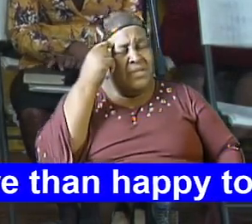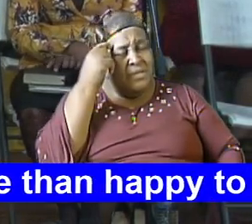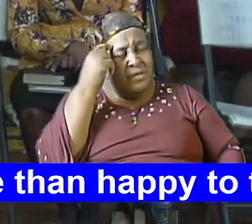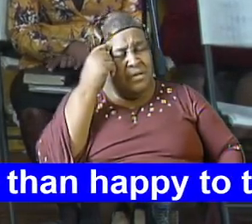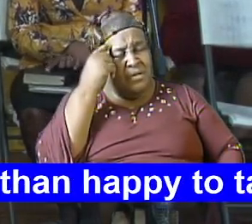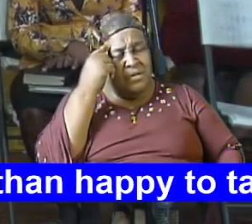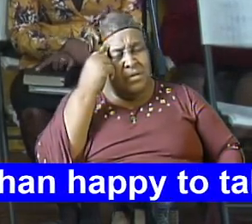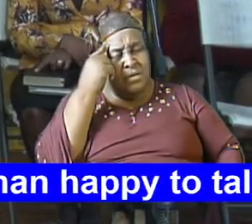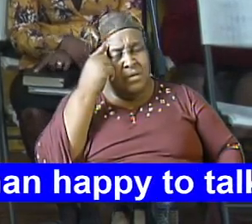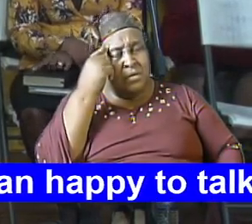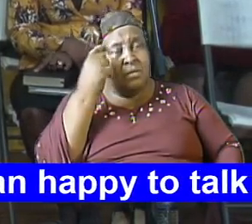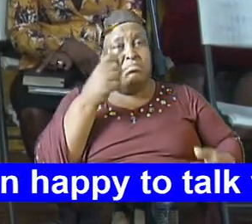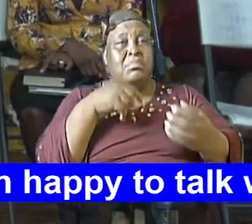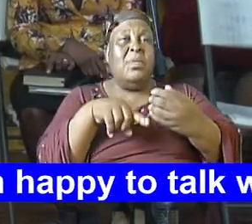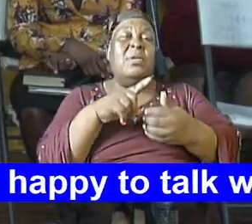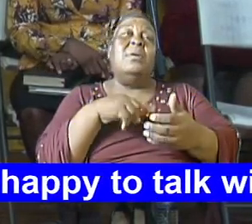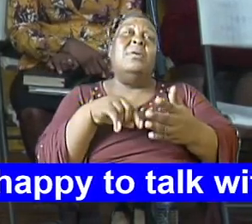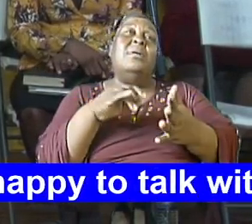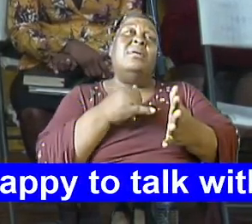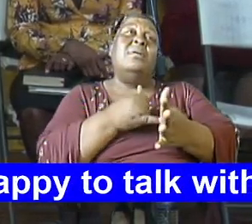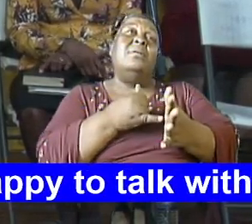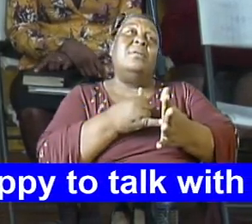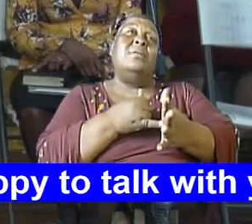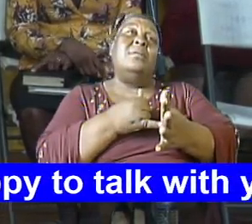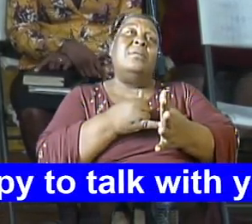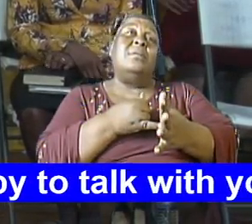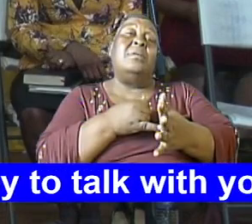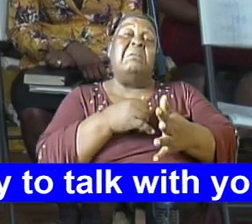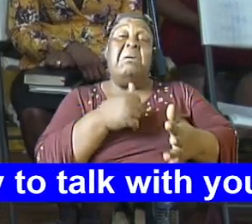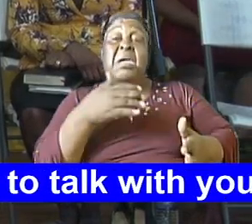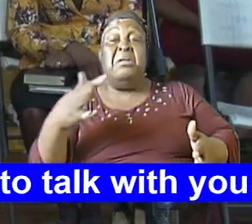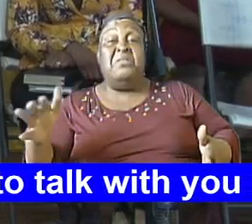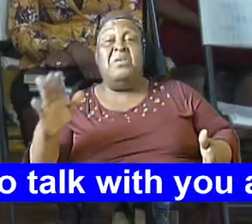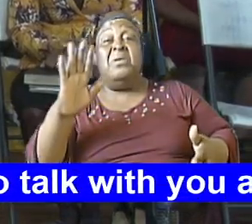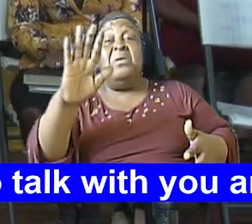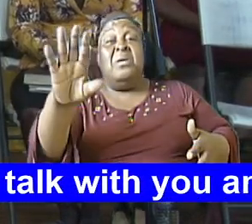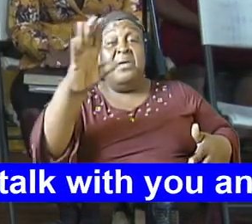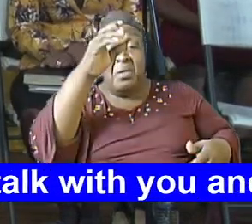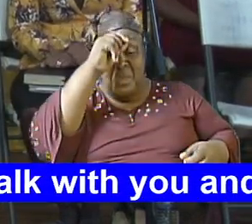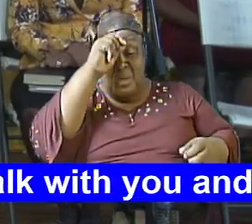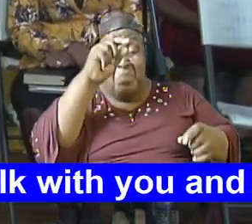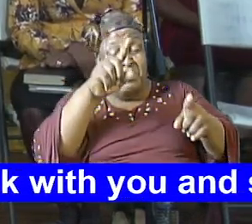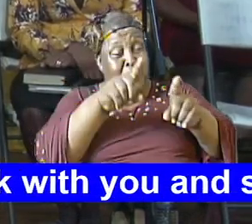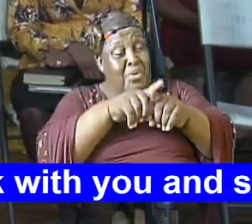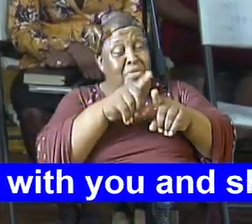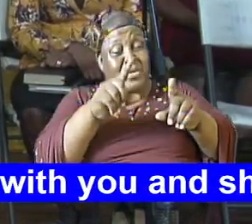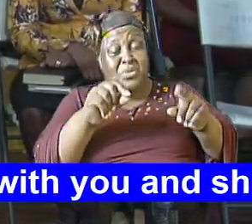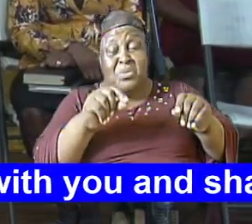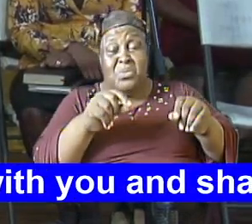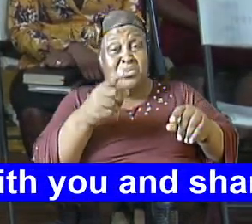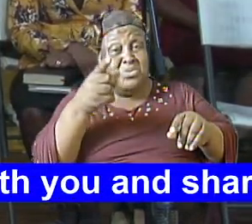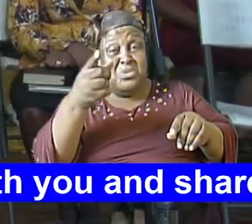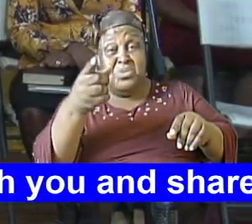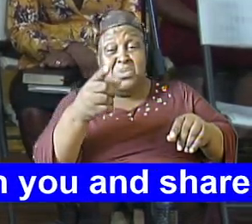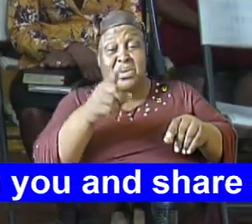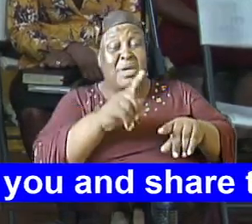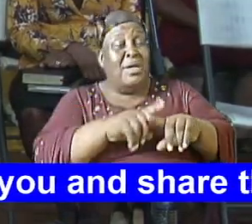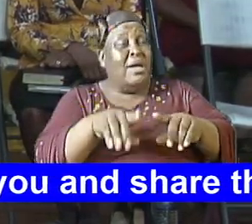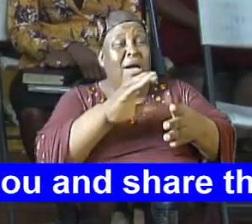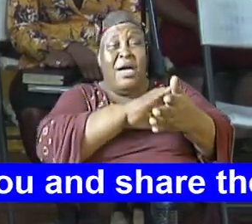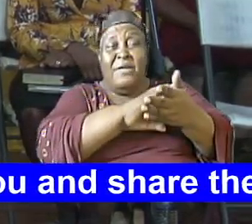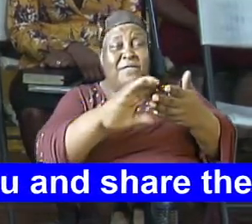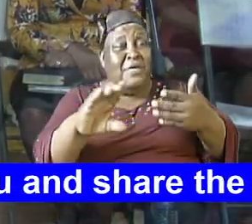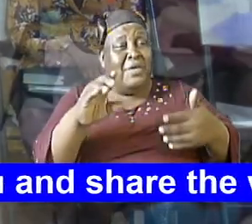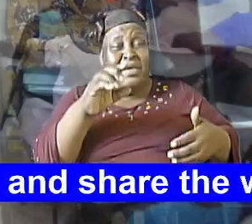it. There's anything that your brother do to you, and you just cannot forgive him for it.